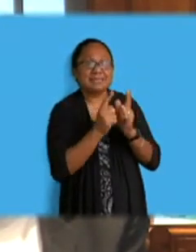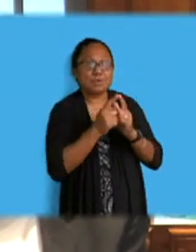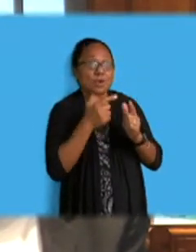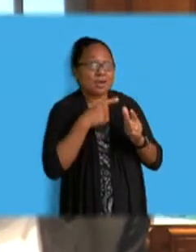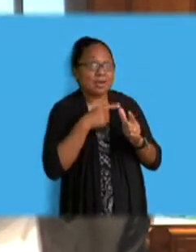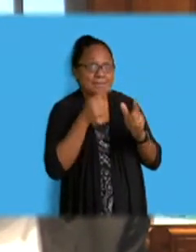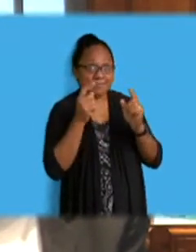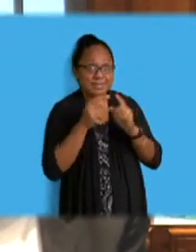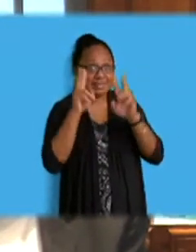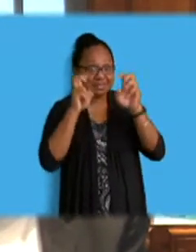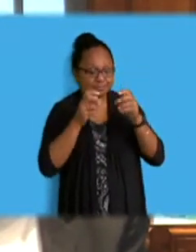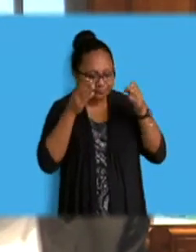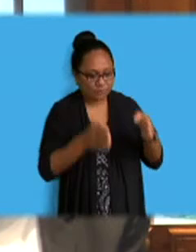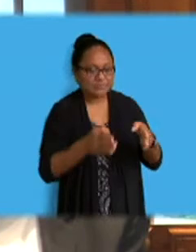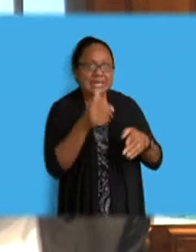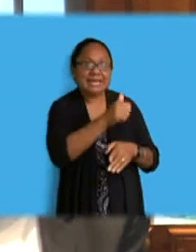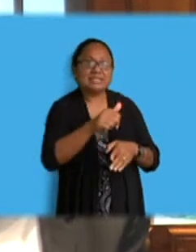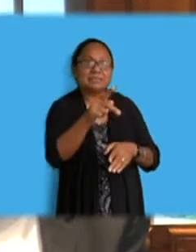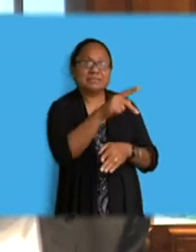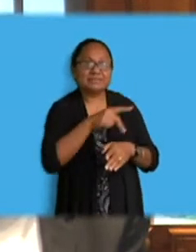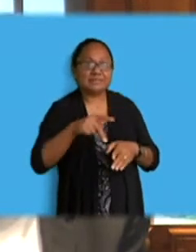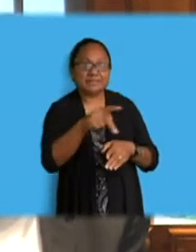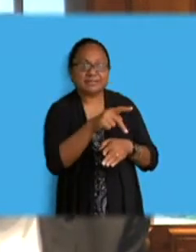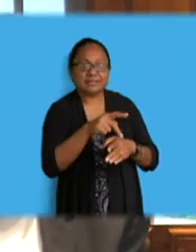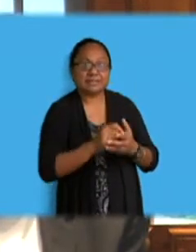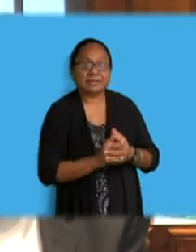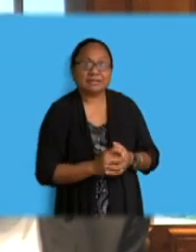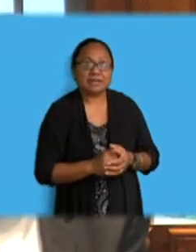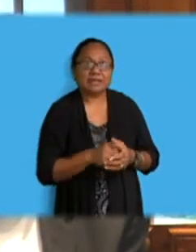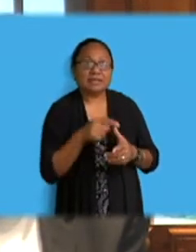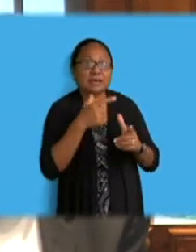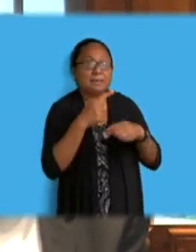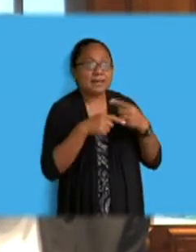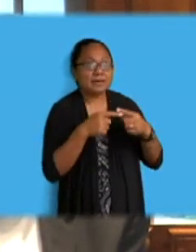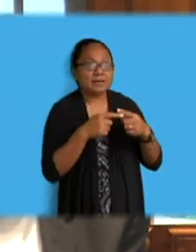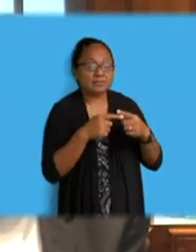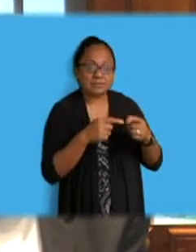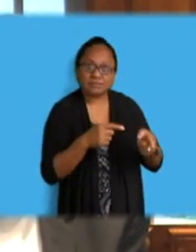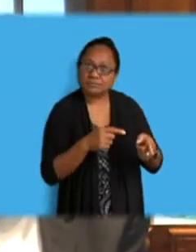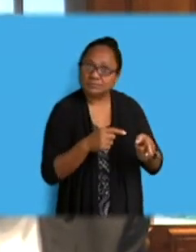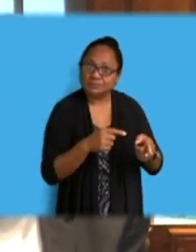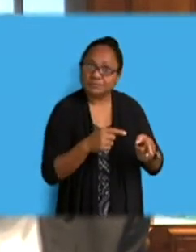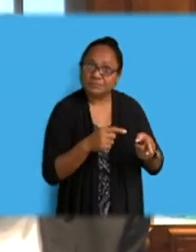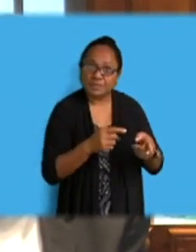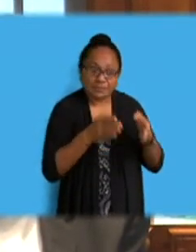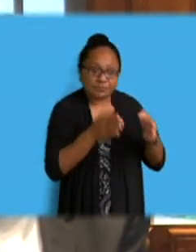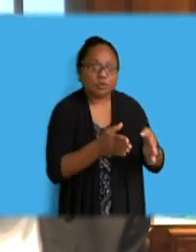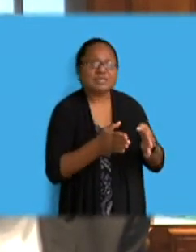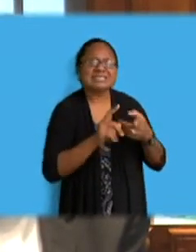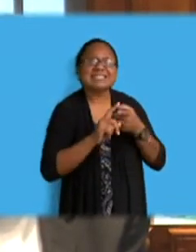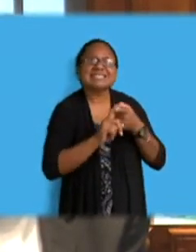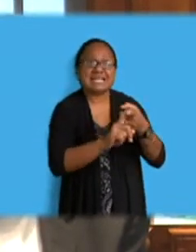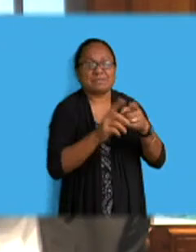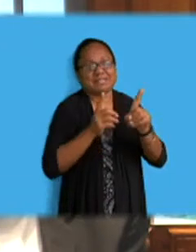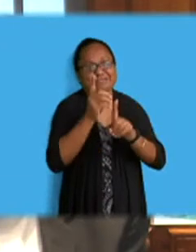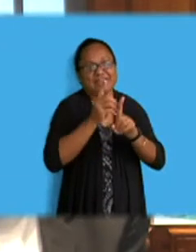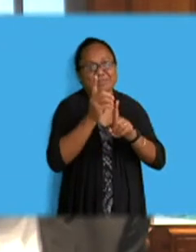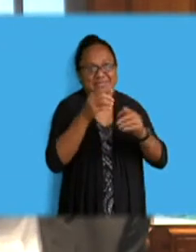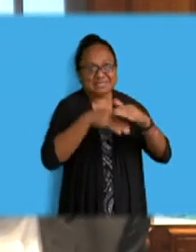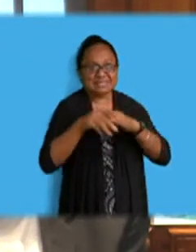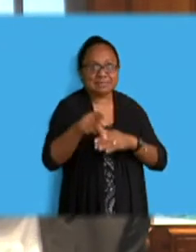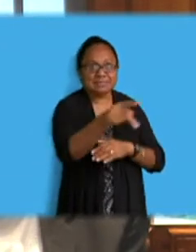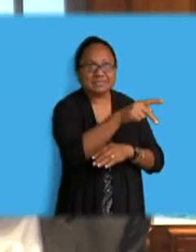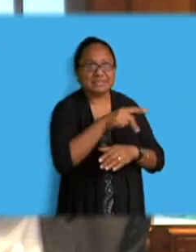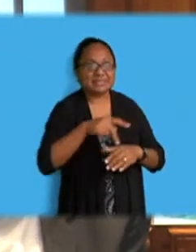region, growing need for infrastructure as a critical sector towards achieving sustainable and inclusive development. I was glad,